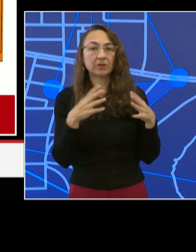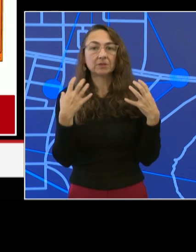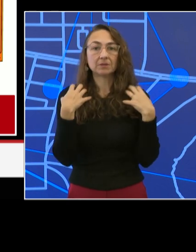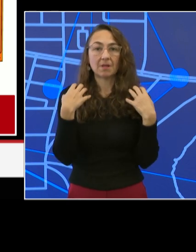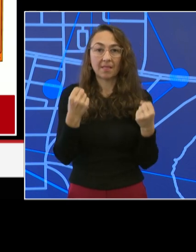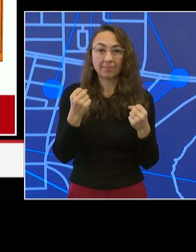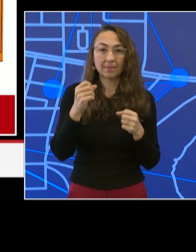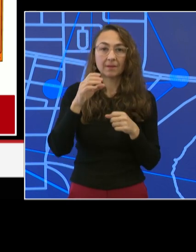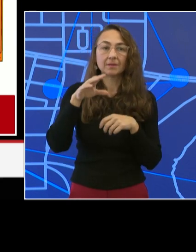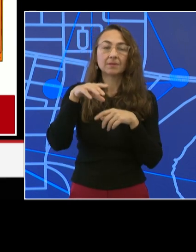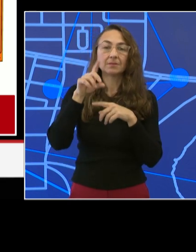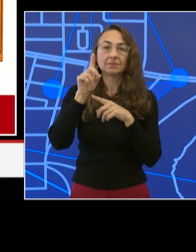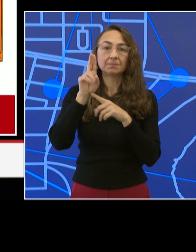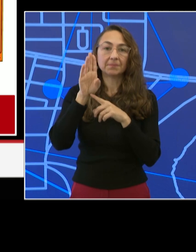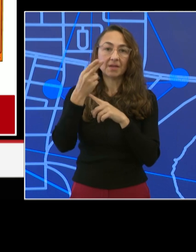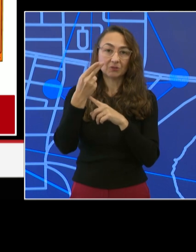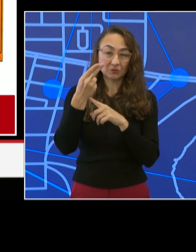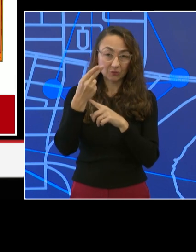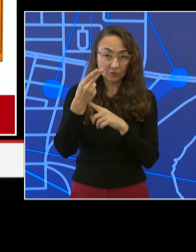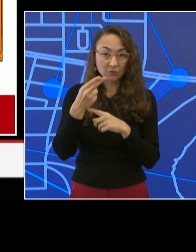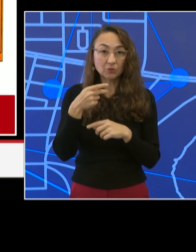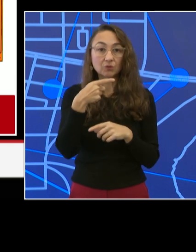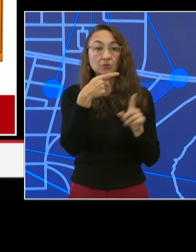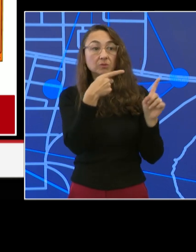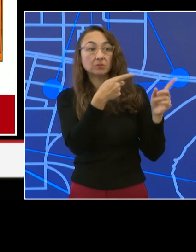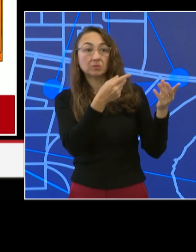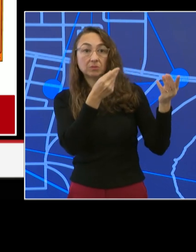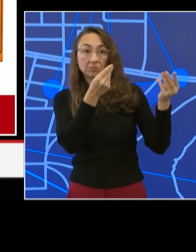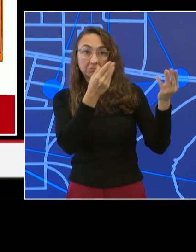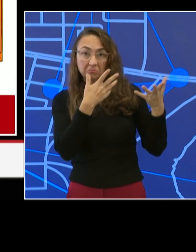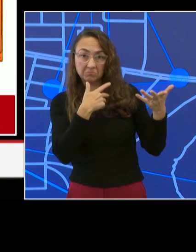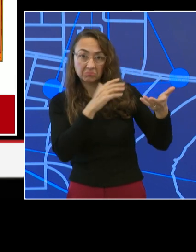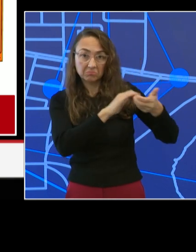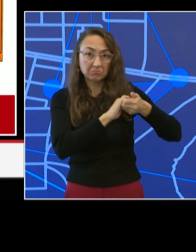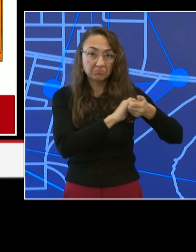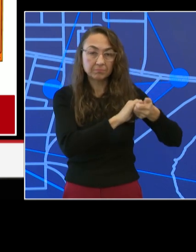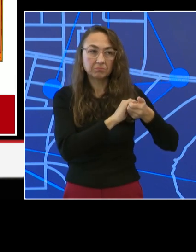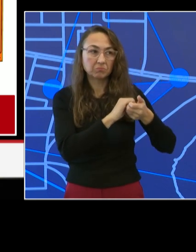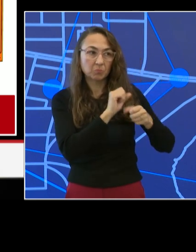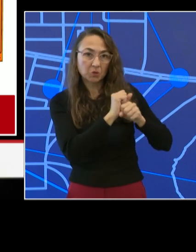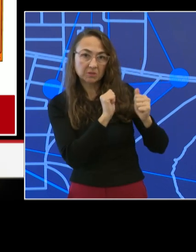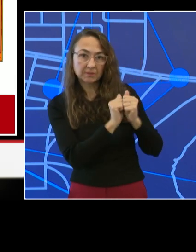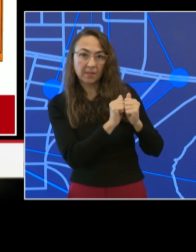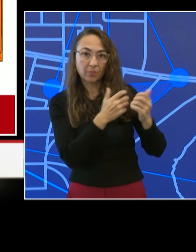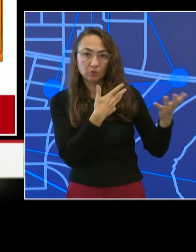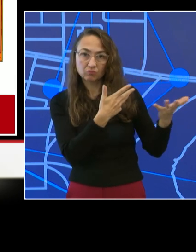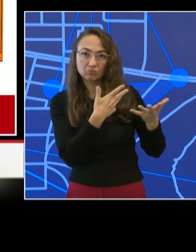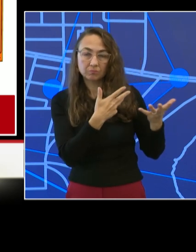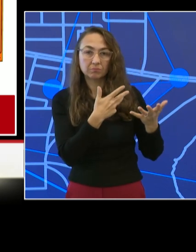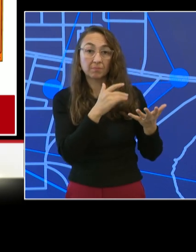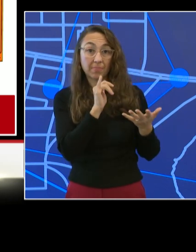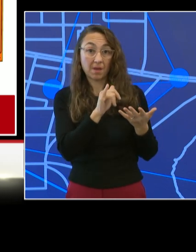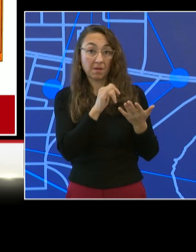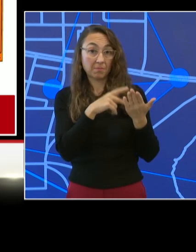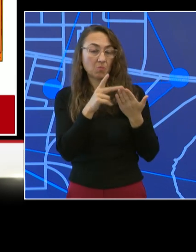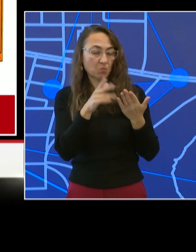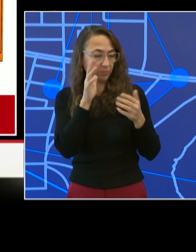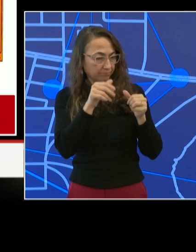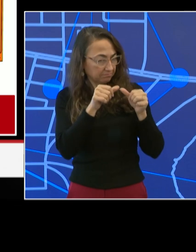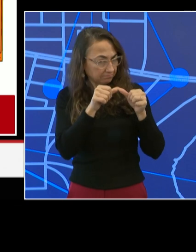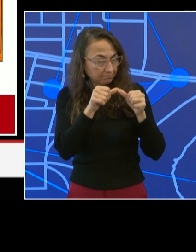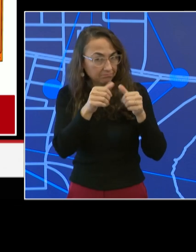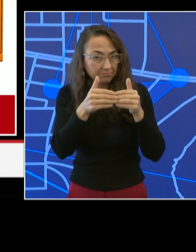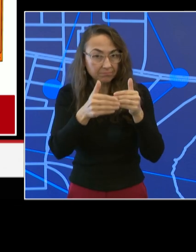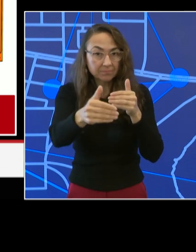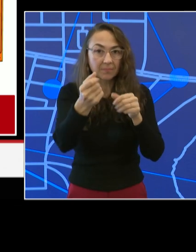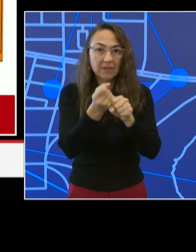continue to stand up the drug-free zones throughout this next year. One of the other things that was also impacting our city were these